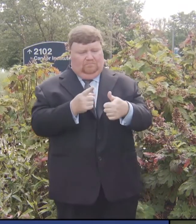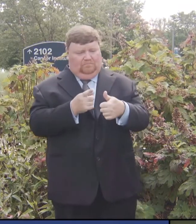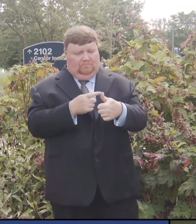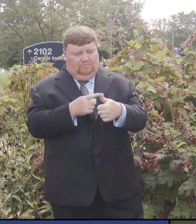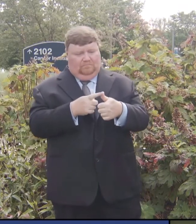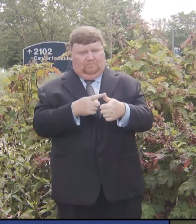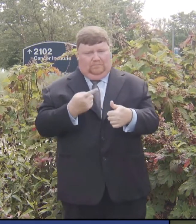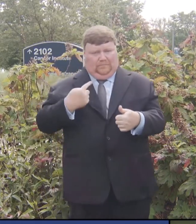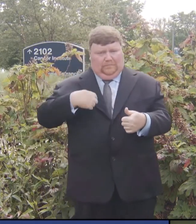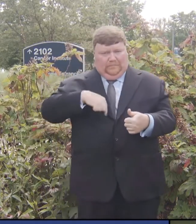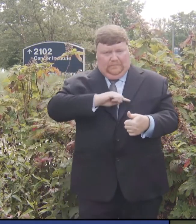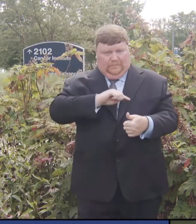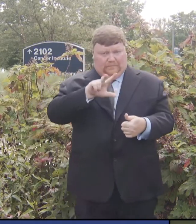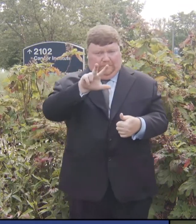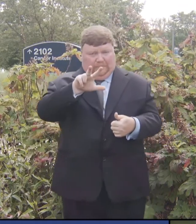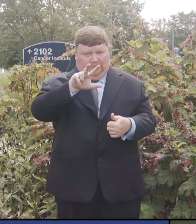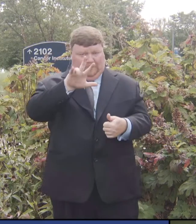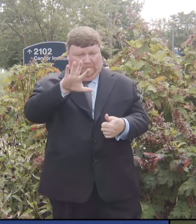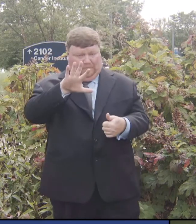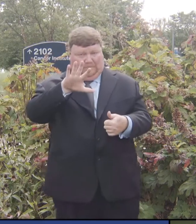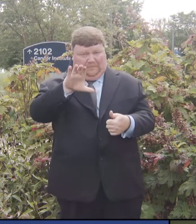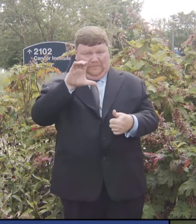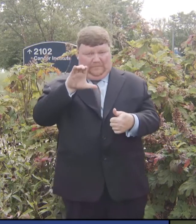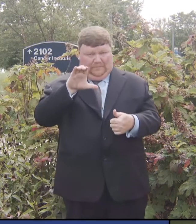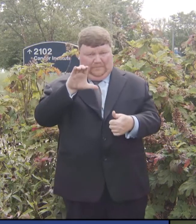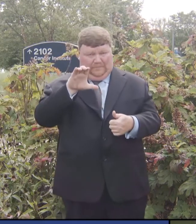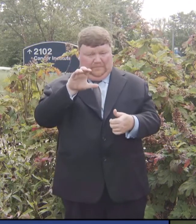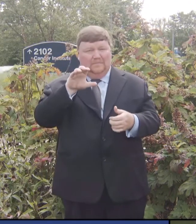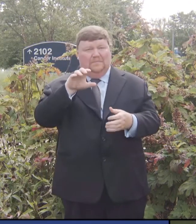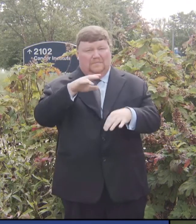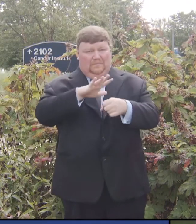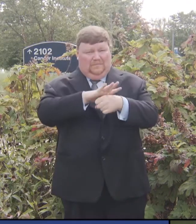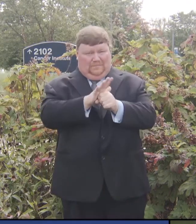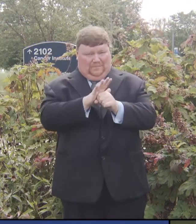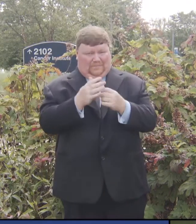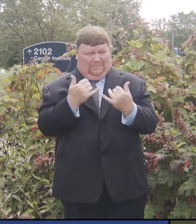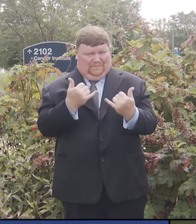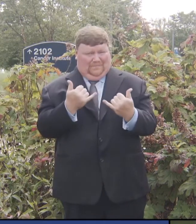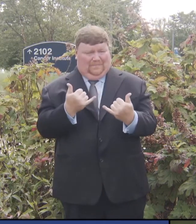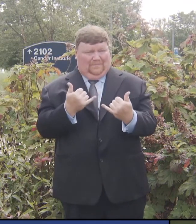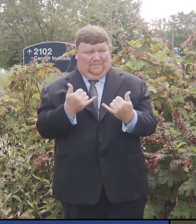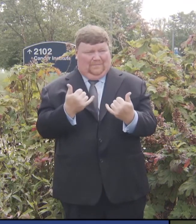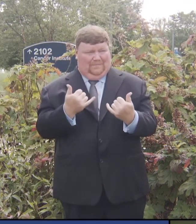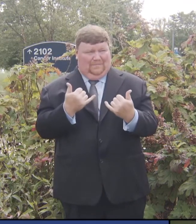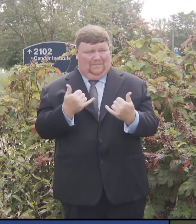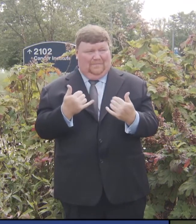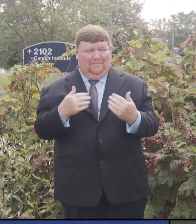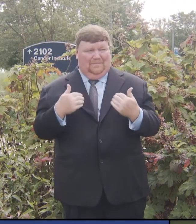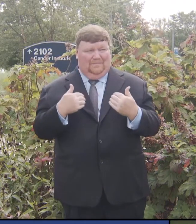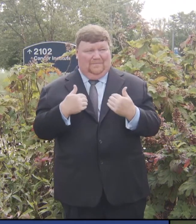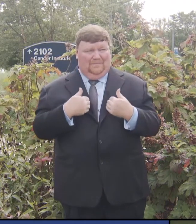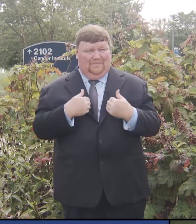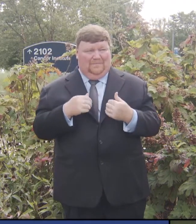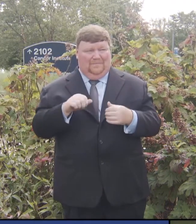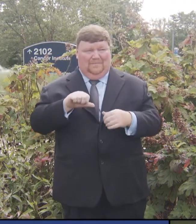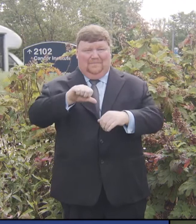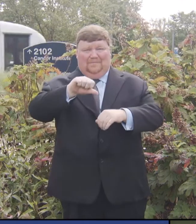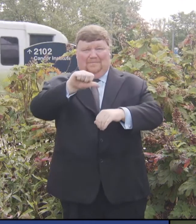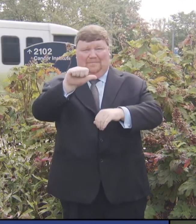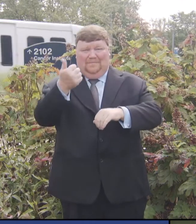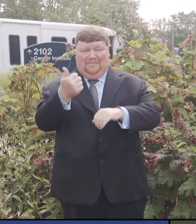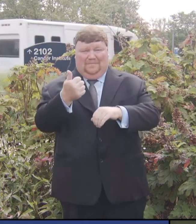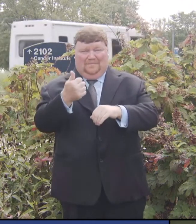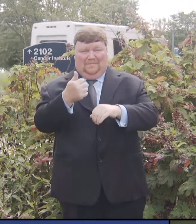we're at 3,500 cases today. And we know that right now we have 10 times as many school